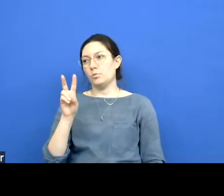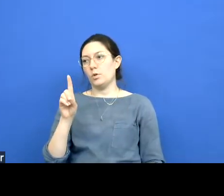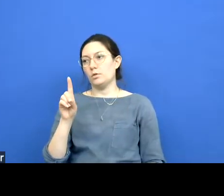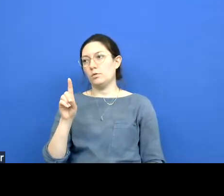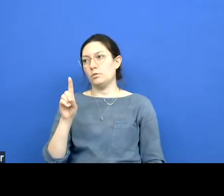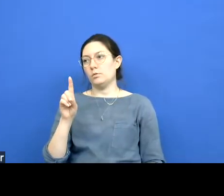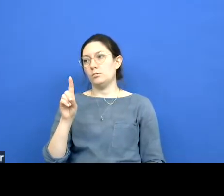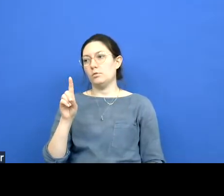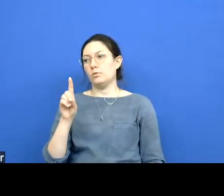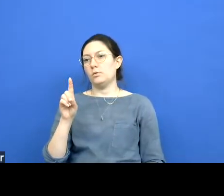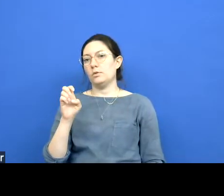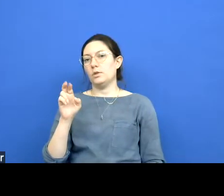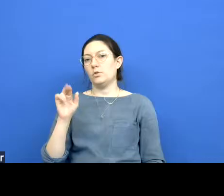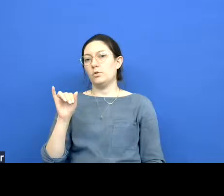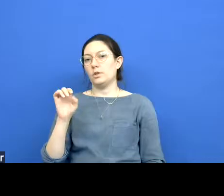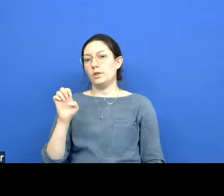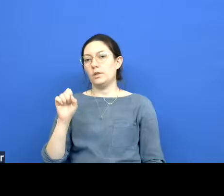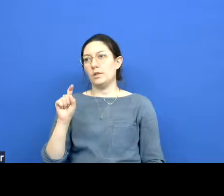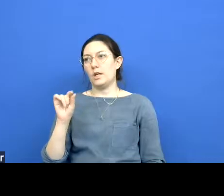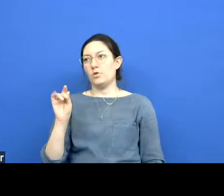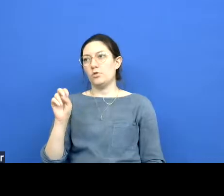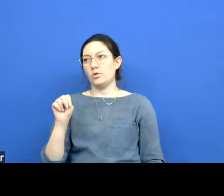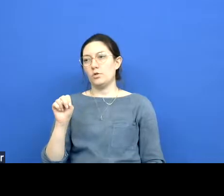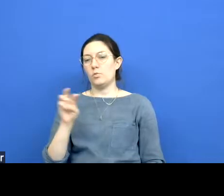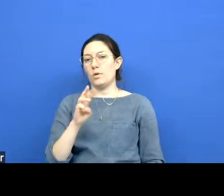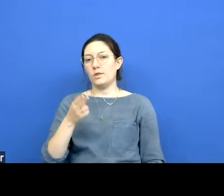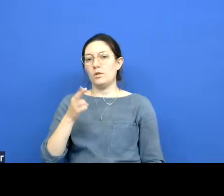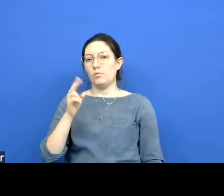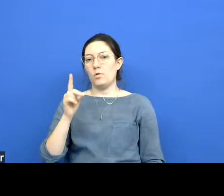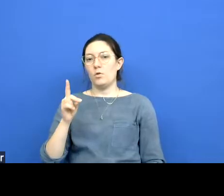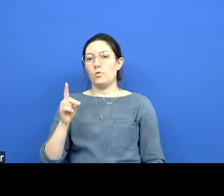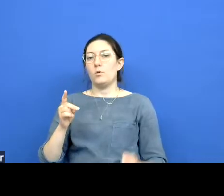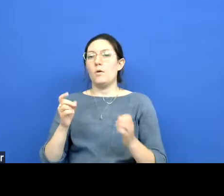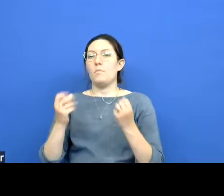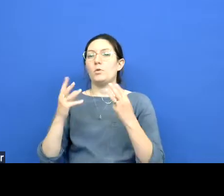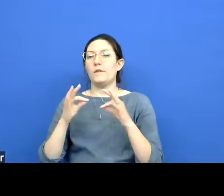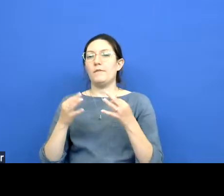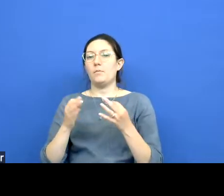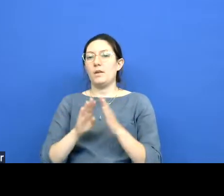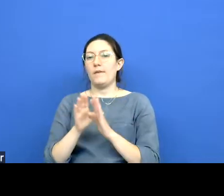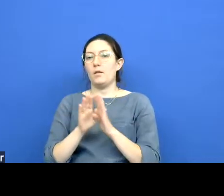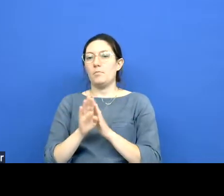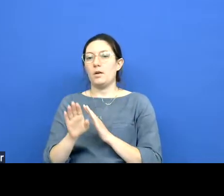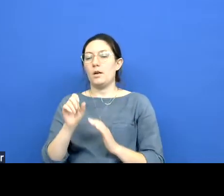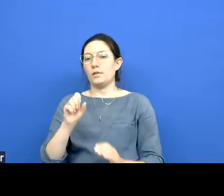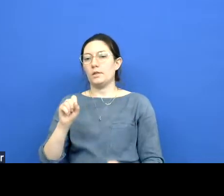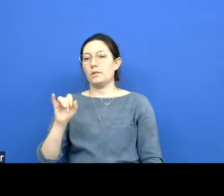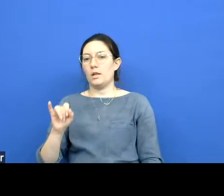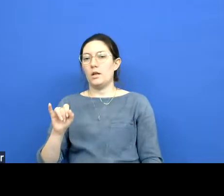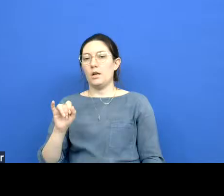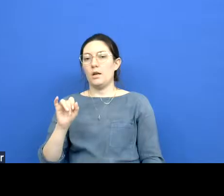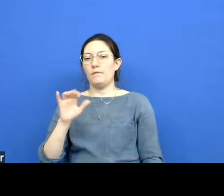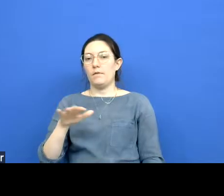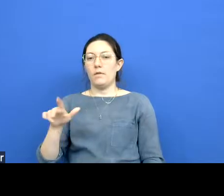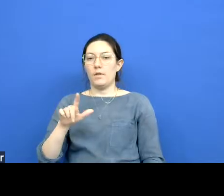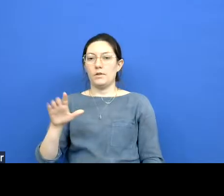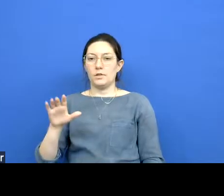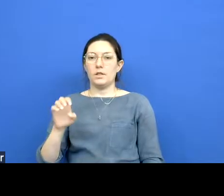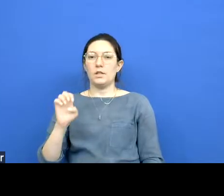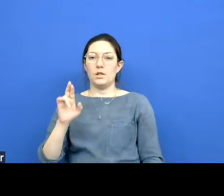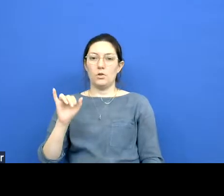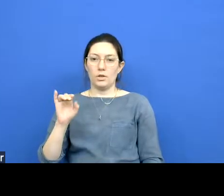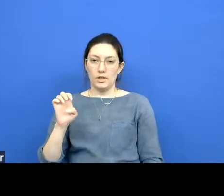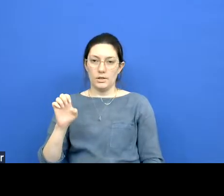2025-021 Erie Station, West Henrietta Road, multifamily development by FSI 5500 LLC, Erie Station